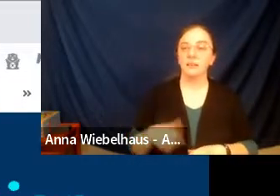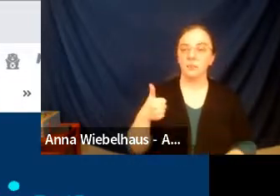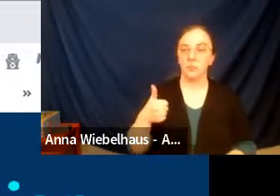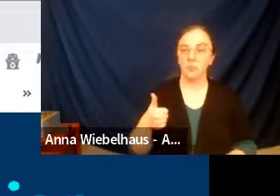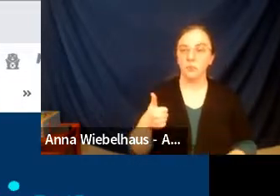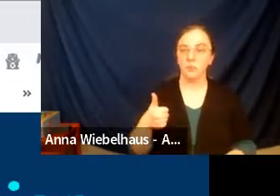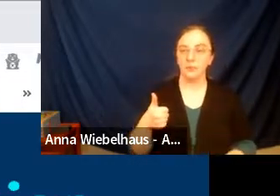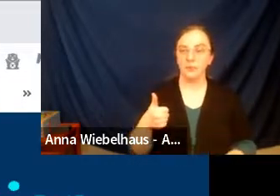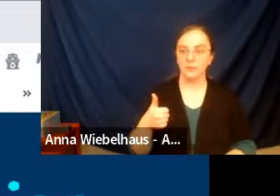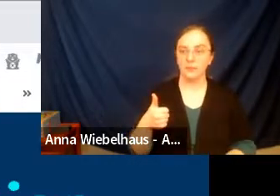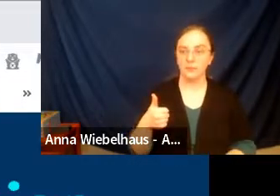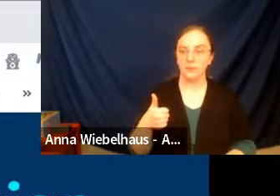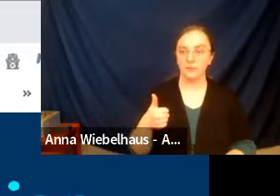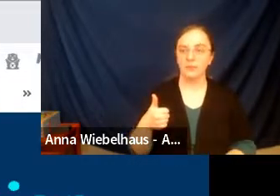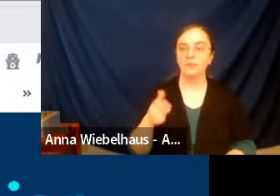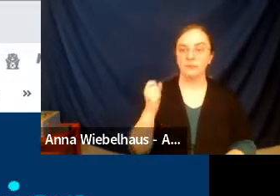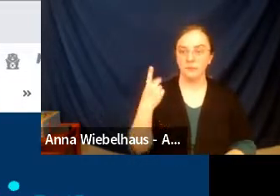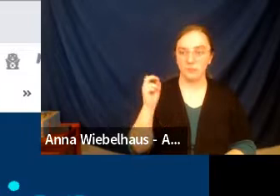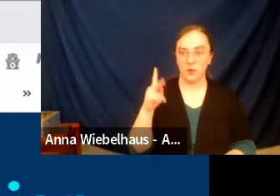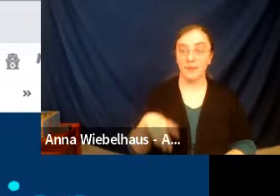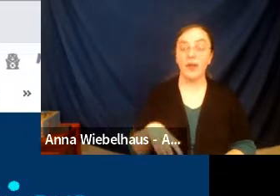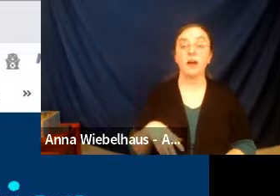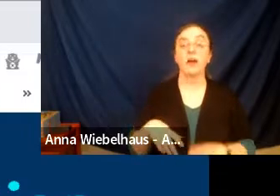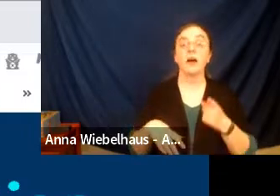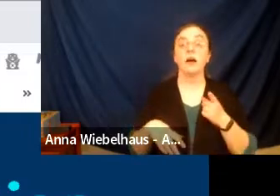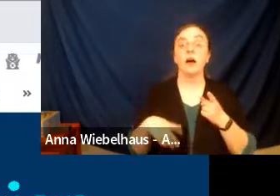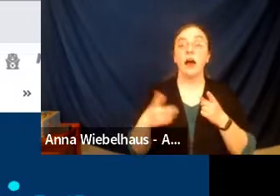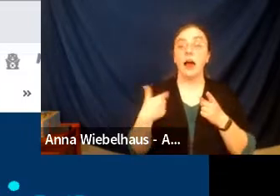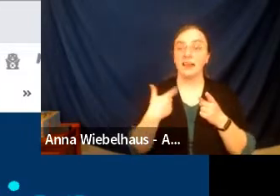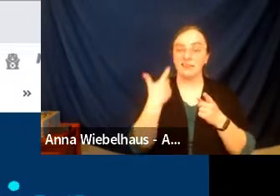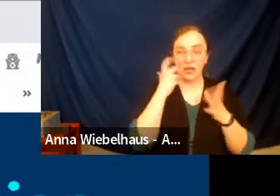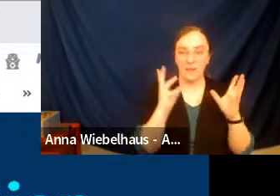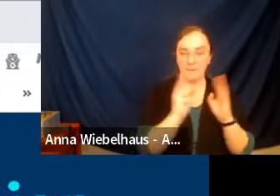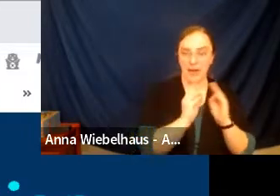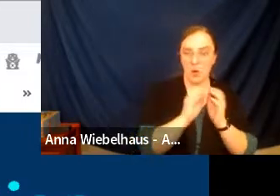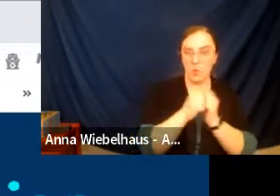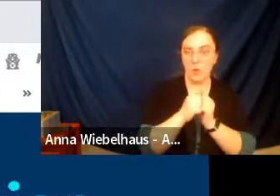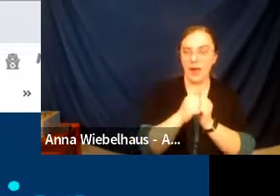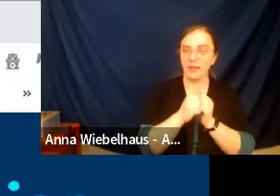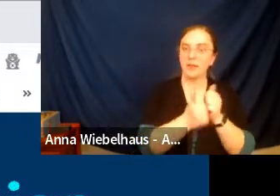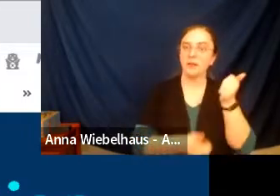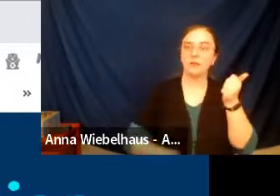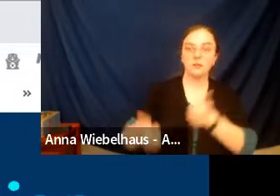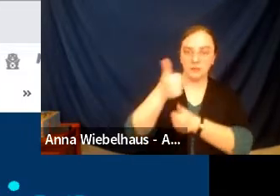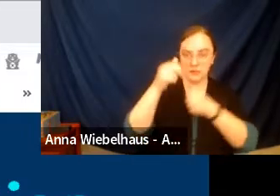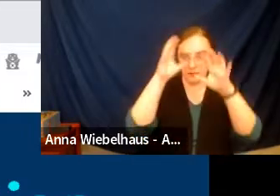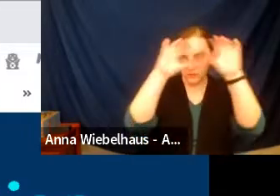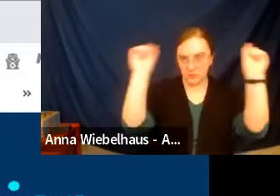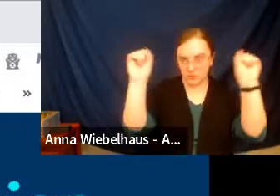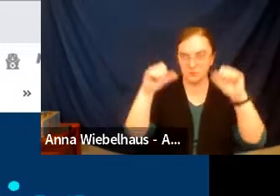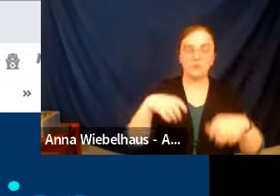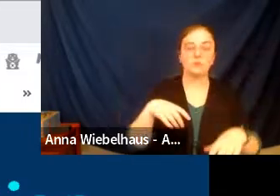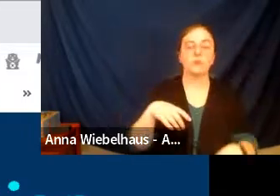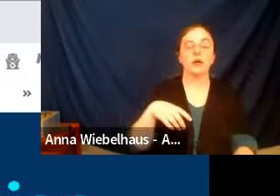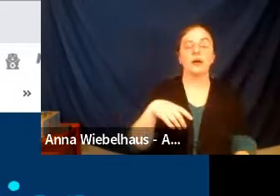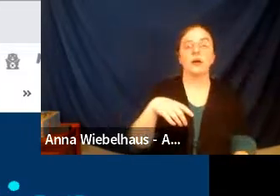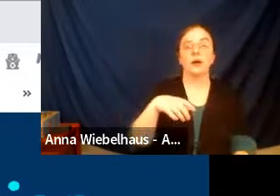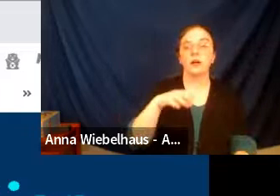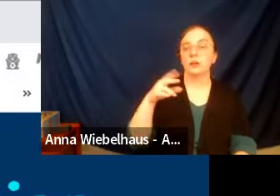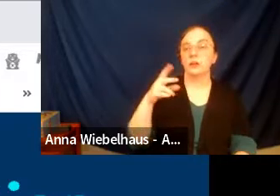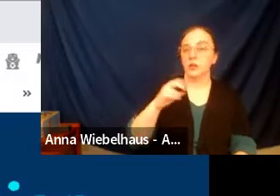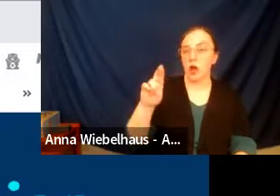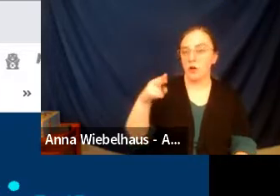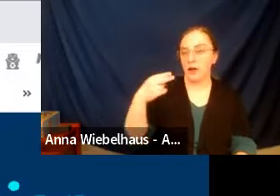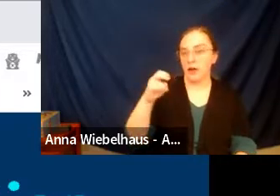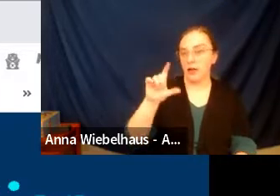registered. I did have a meeting with Dr. Helen Jung today. We are hoping to